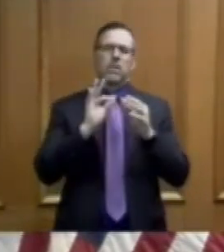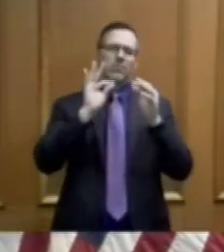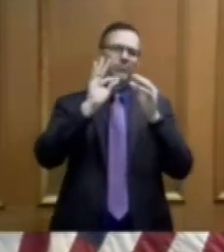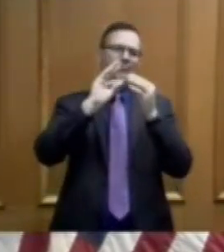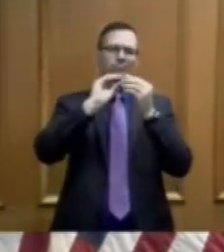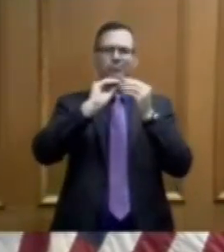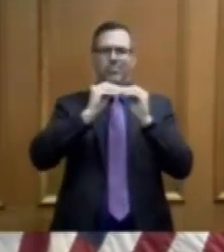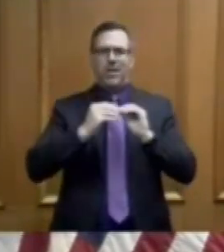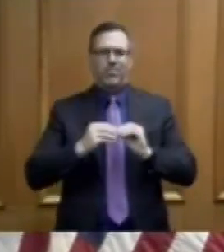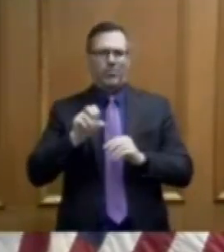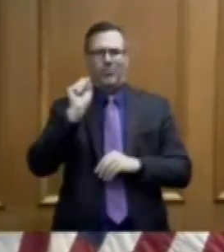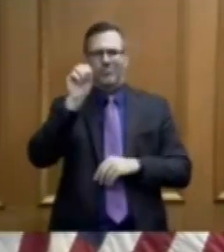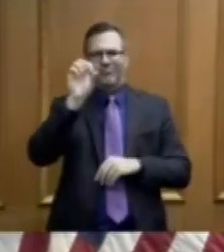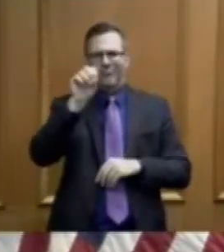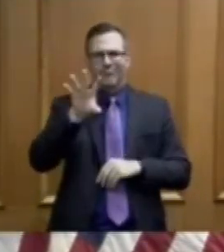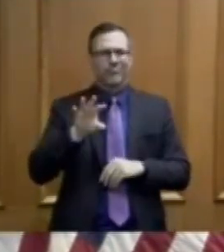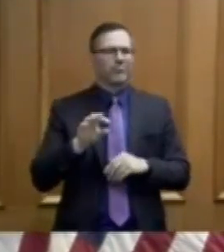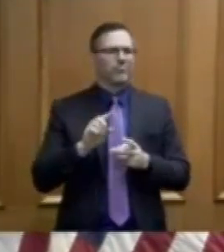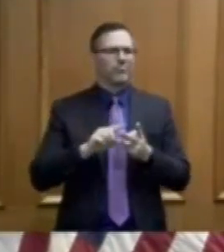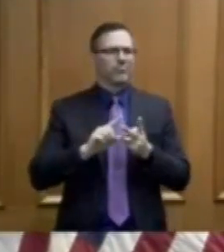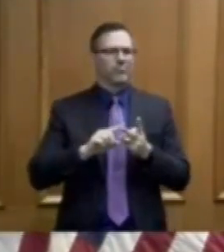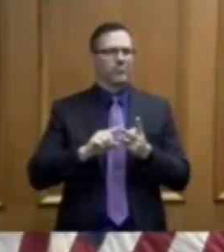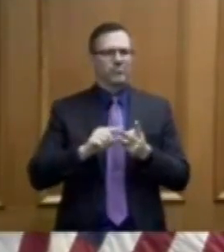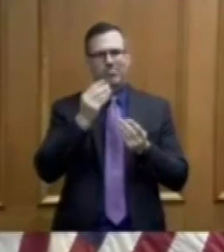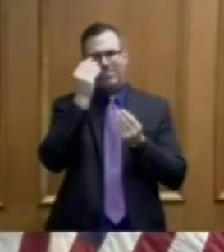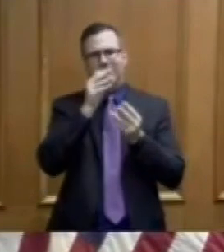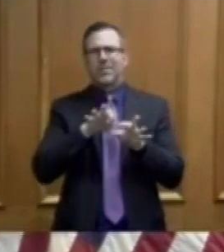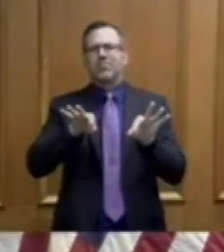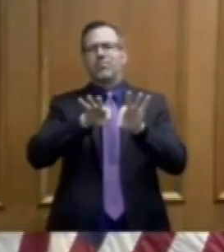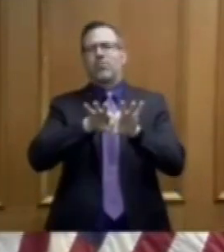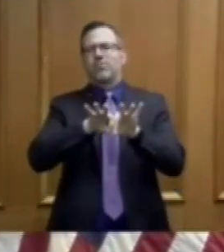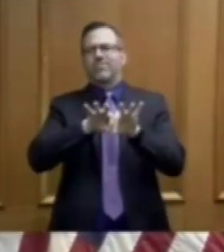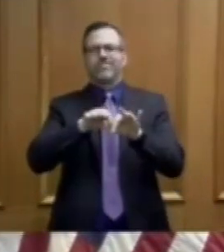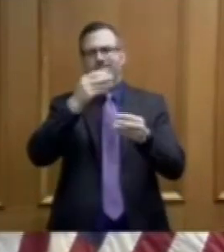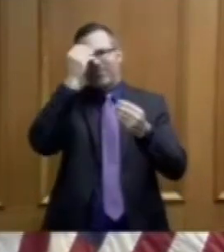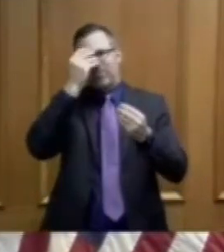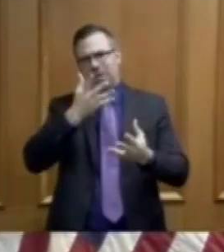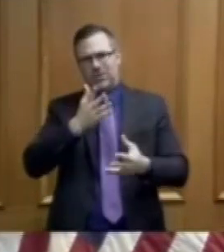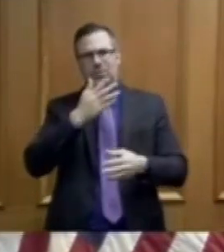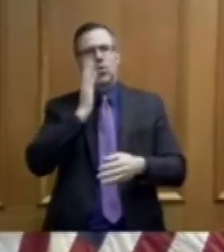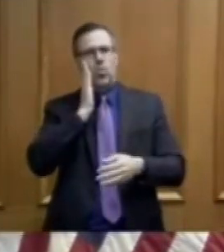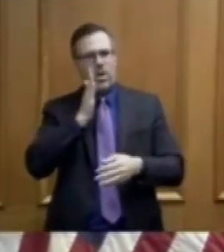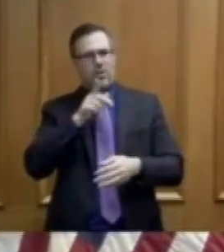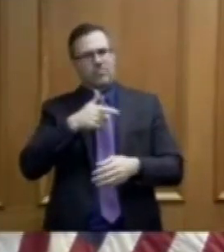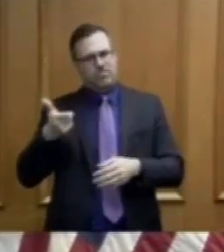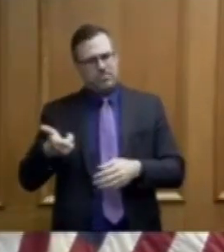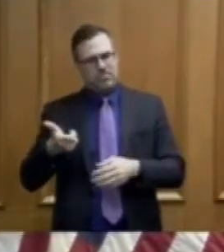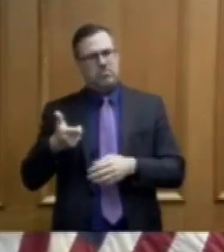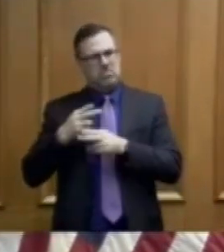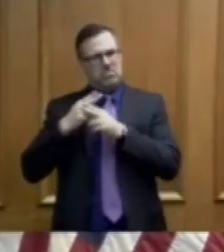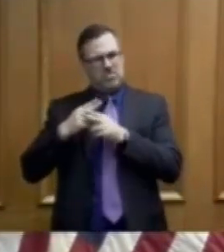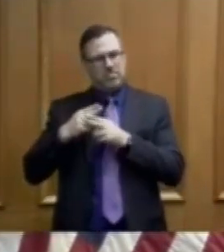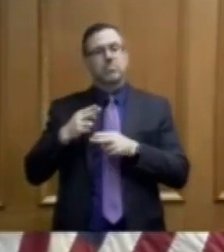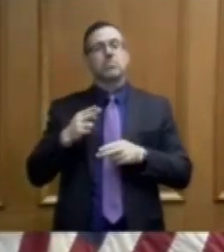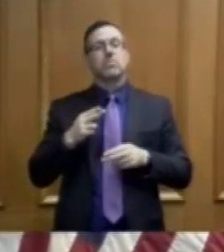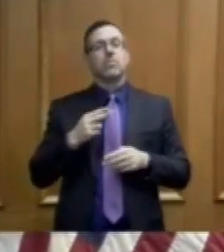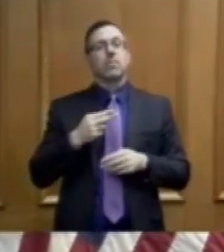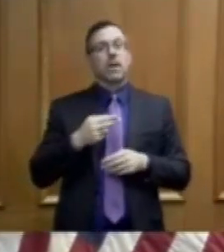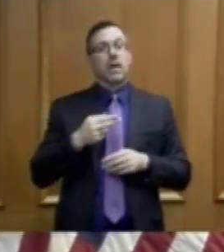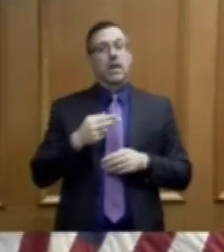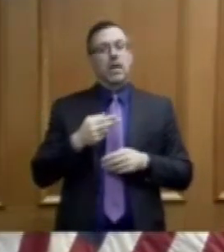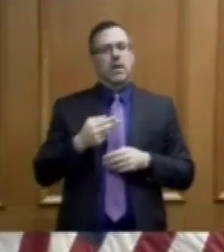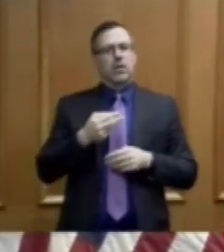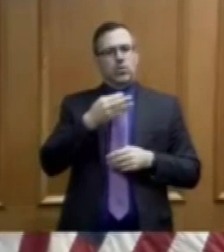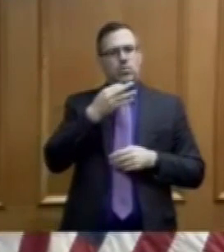numbers around information that's important to Tennesseans. But I also just want to remind everyone as I close my part